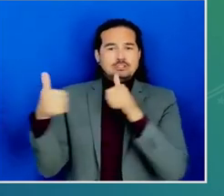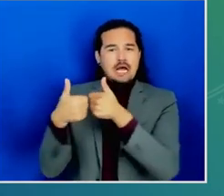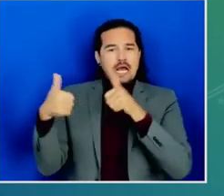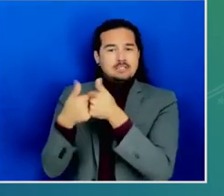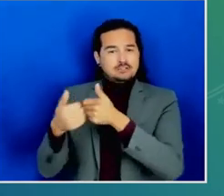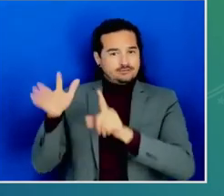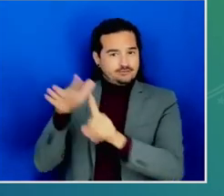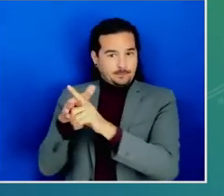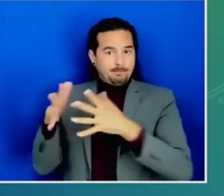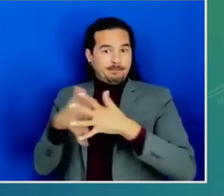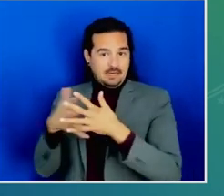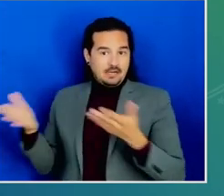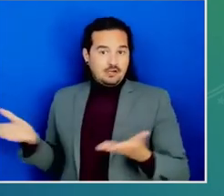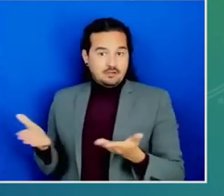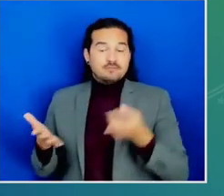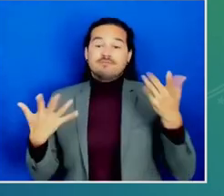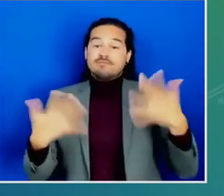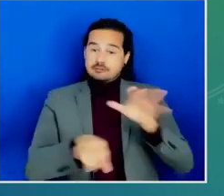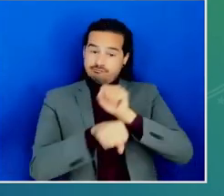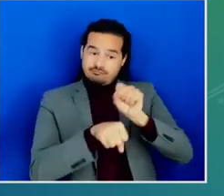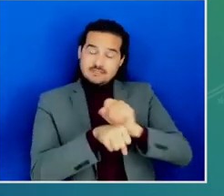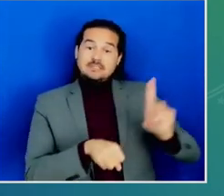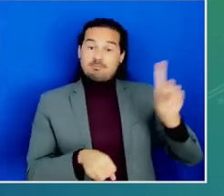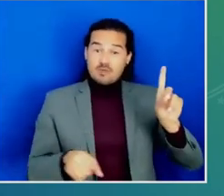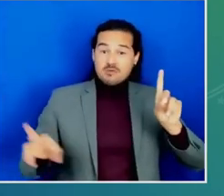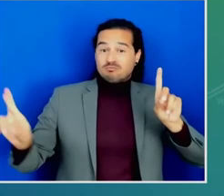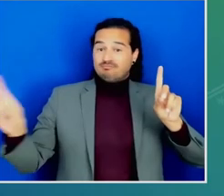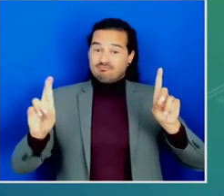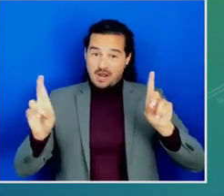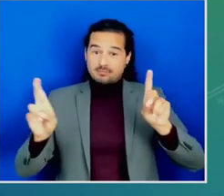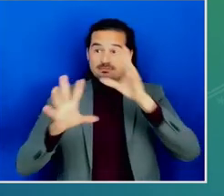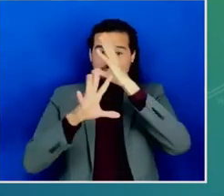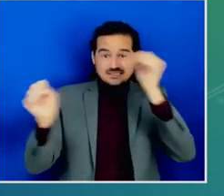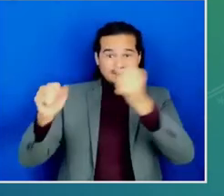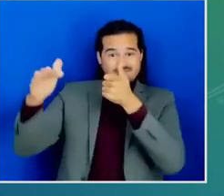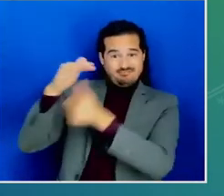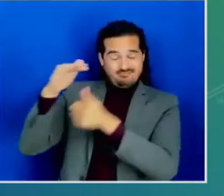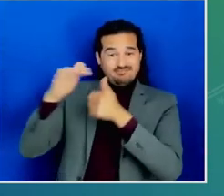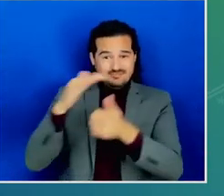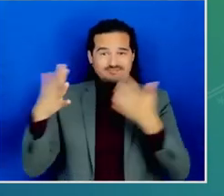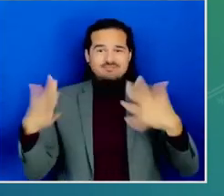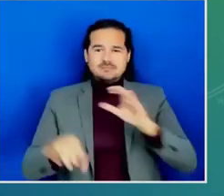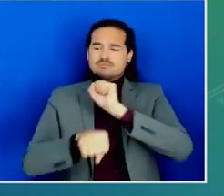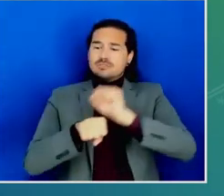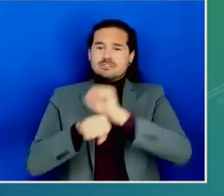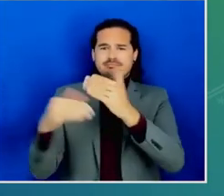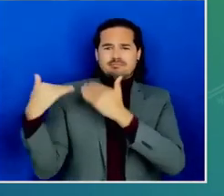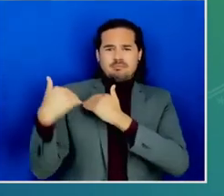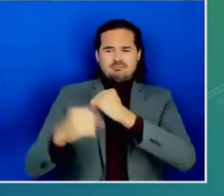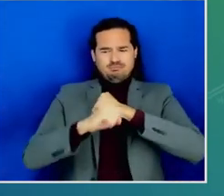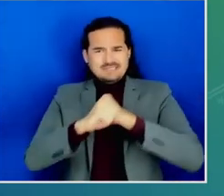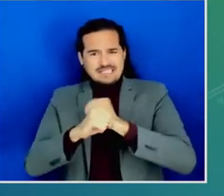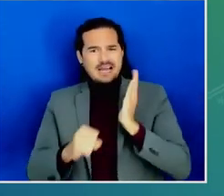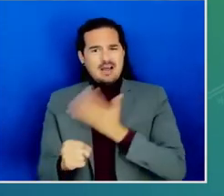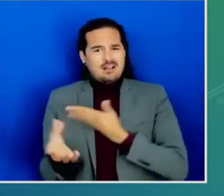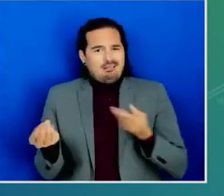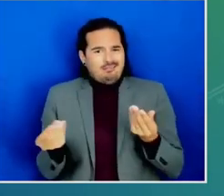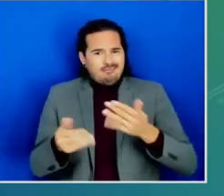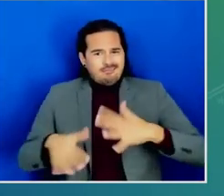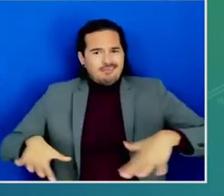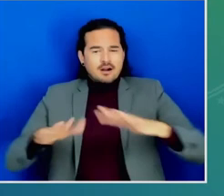served in both Democratic and Republican administrations, helping safeguard our public lands, helping helping communities manage